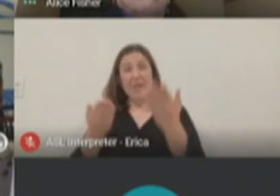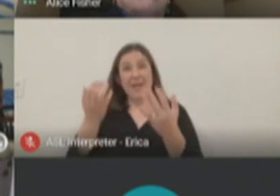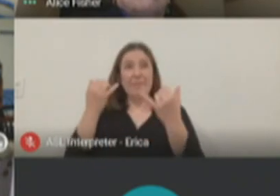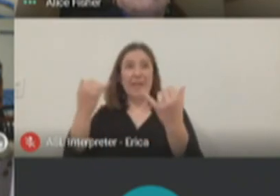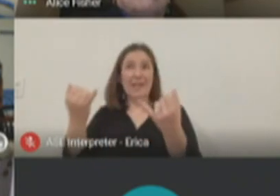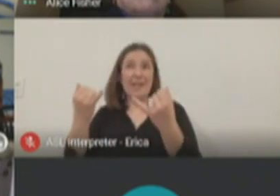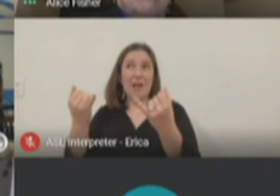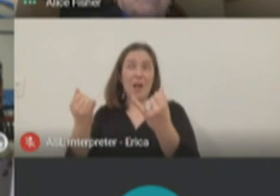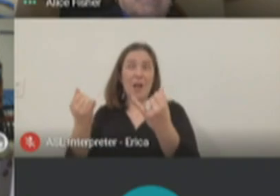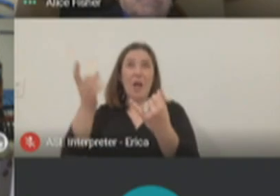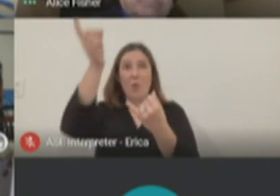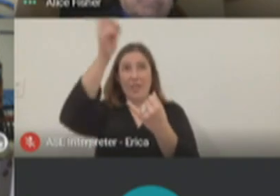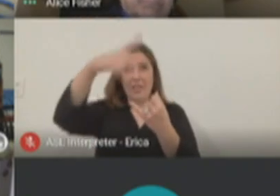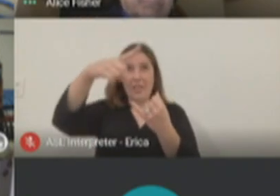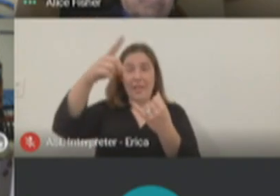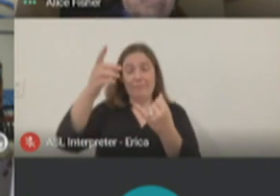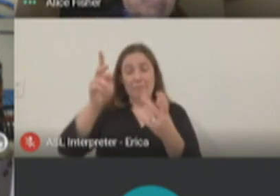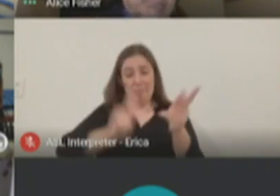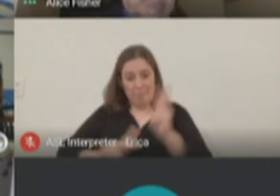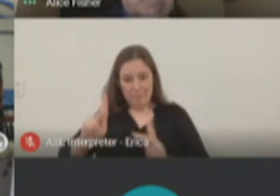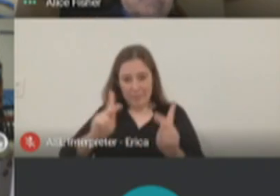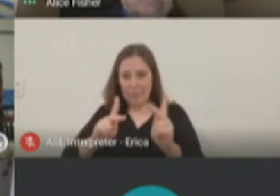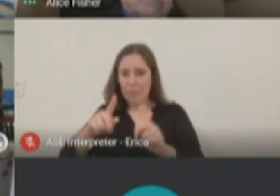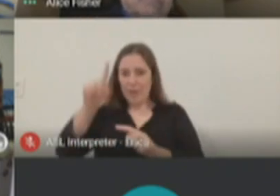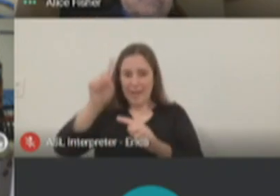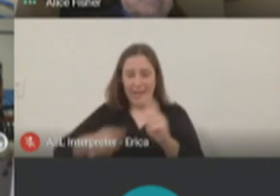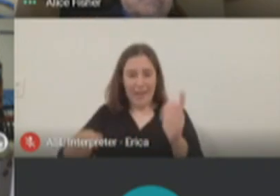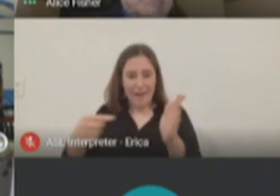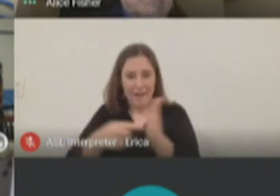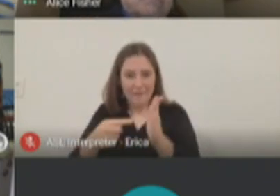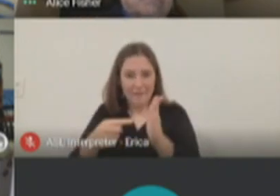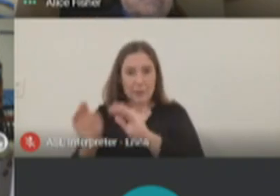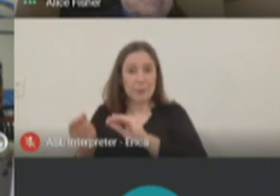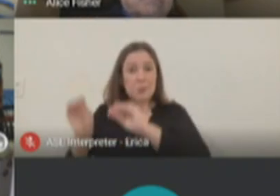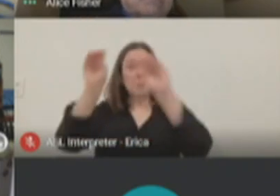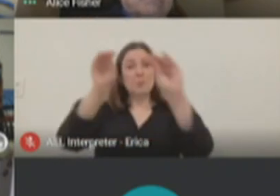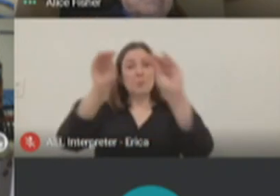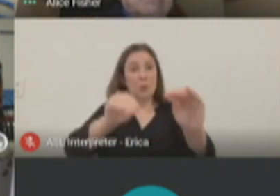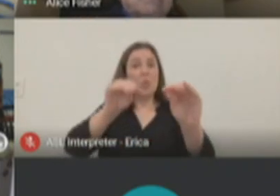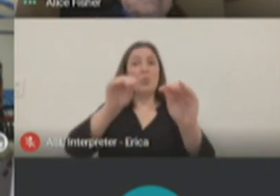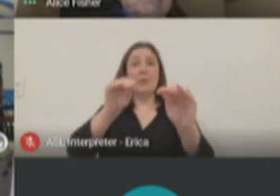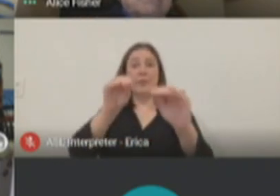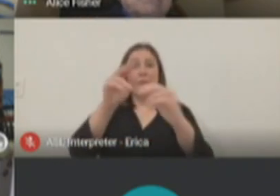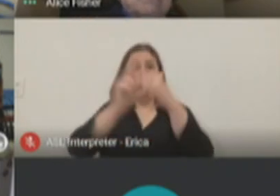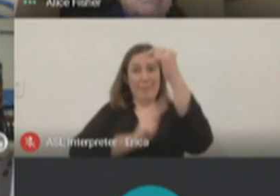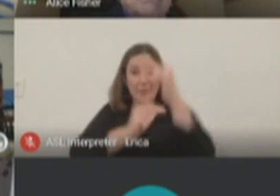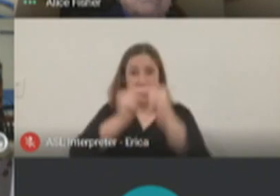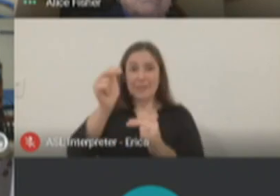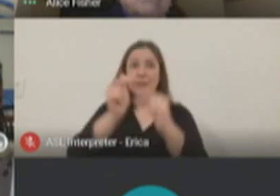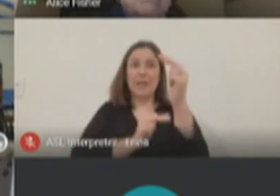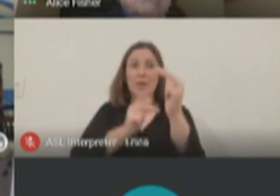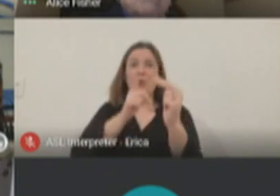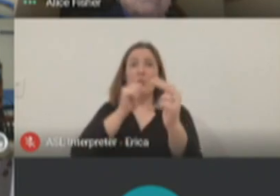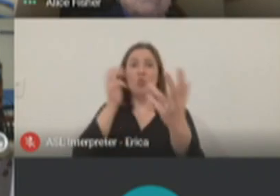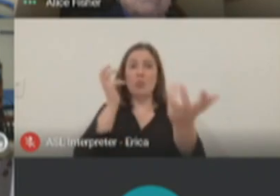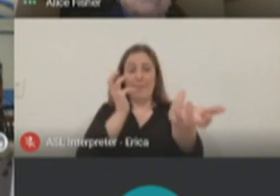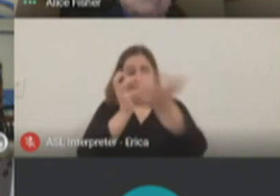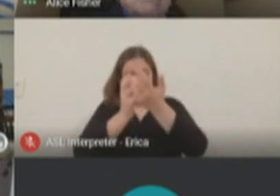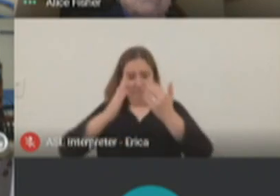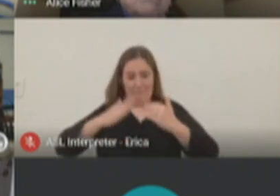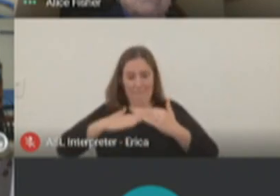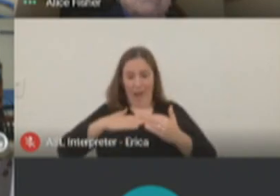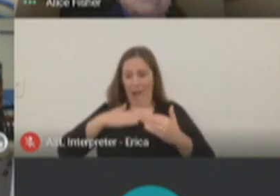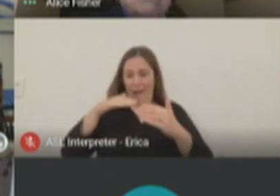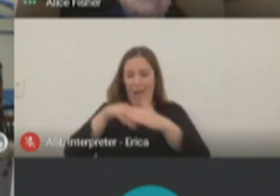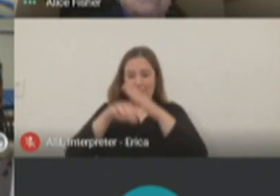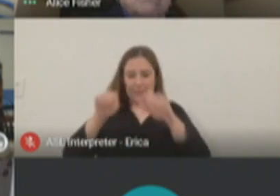to move into a place where it has actually the accessibility needs that they have. And what I'm thinking